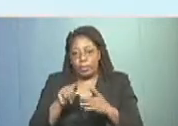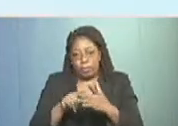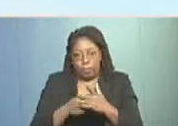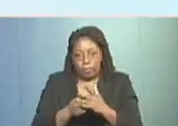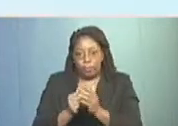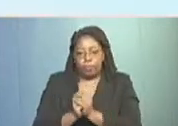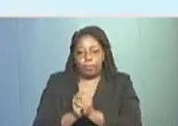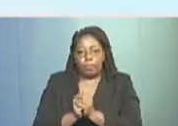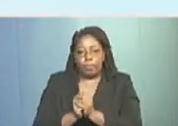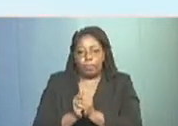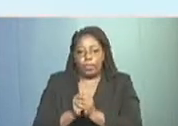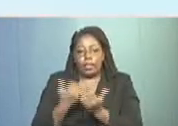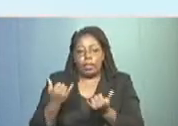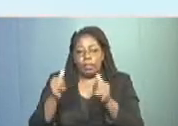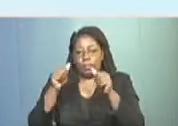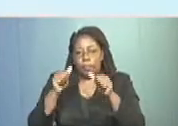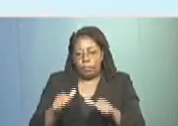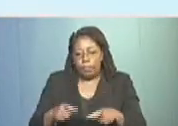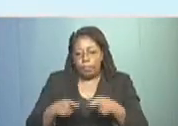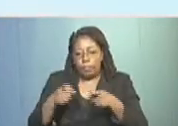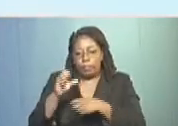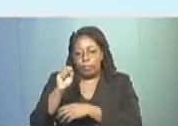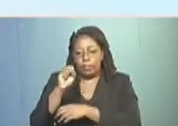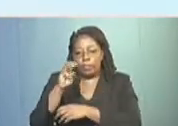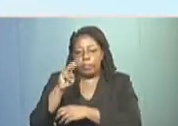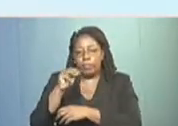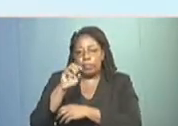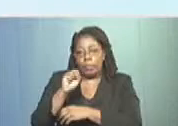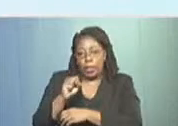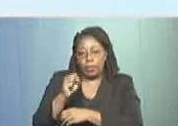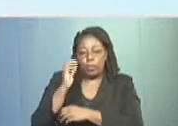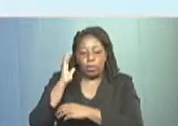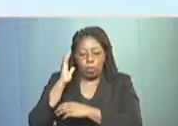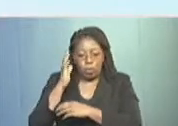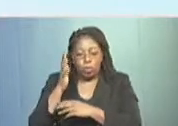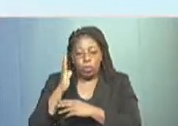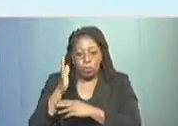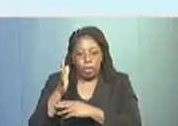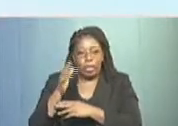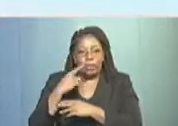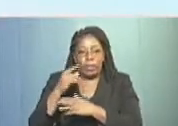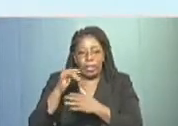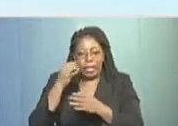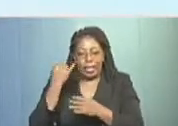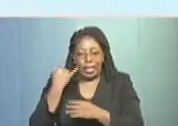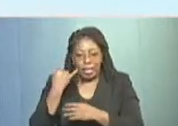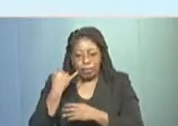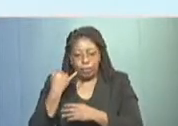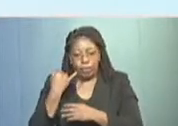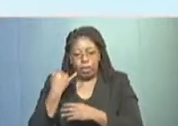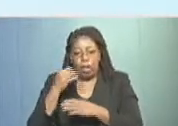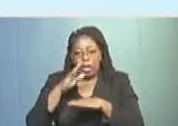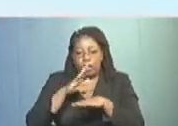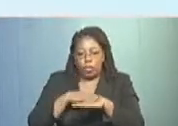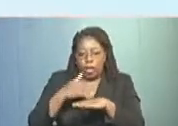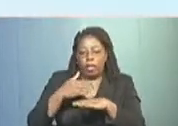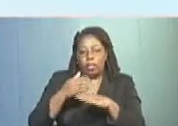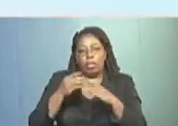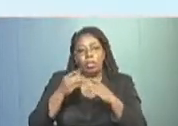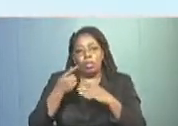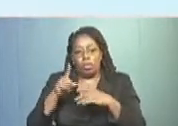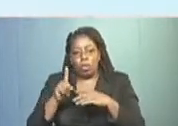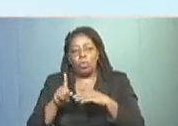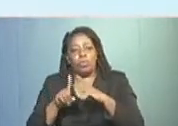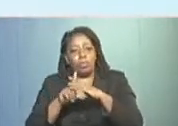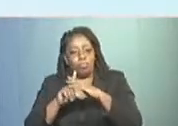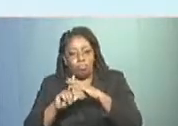According to Foster, the ability to provide SMS alerts in the unfortunate event that a child goes missing is extremely important,